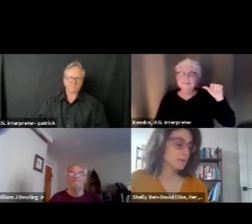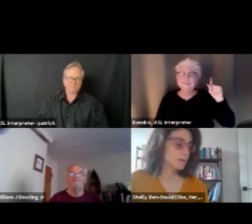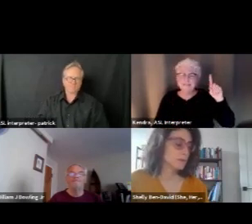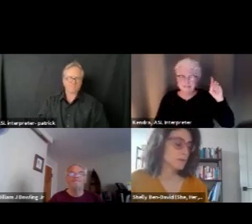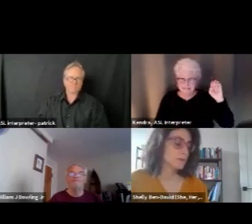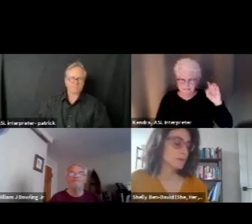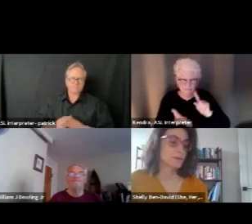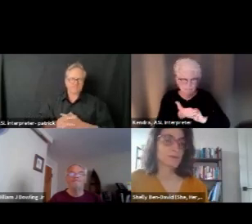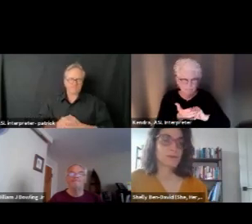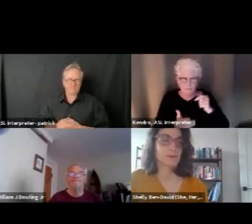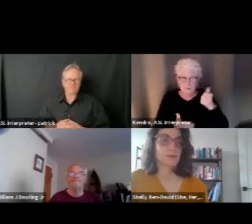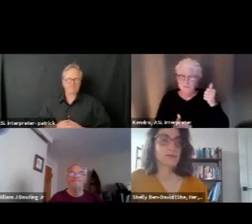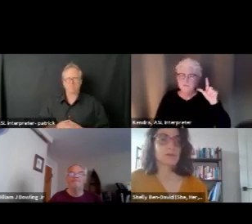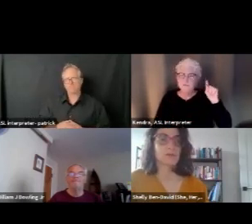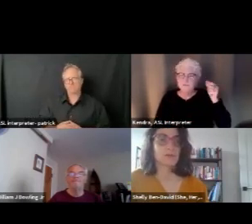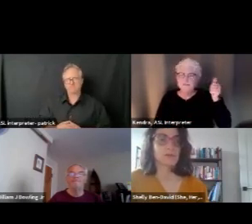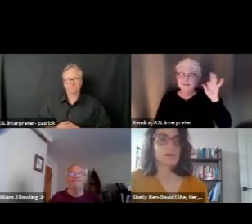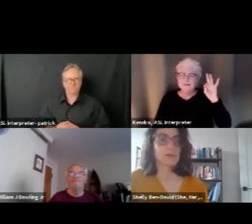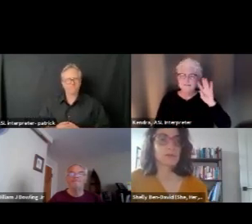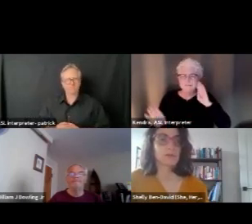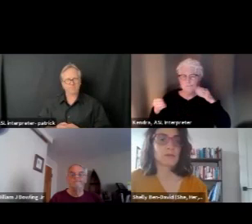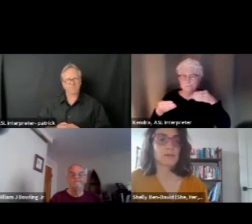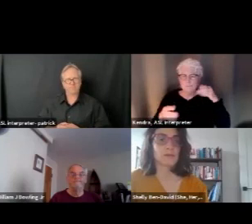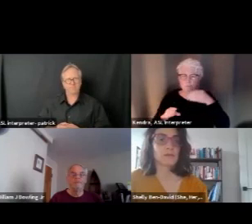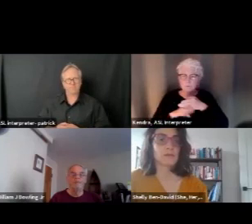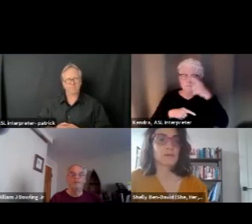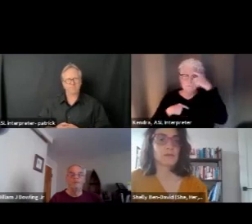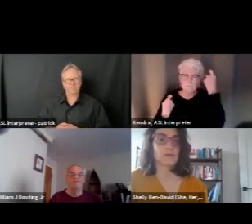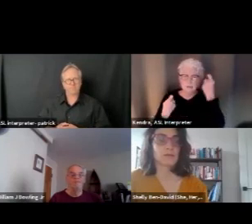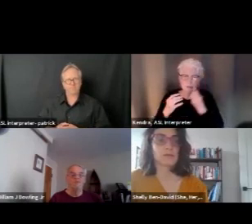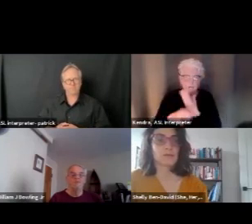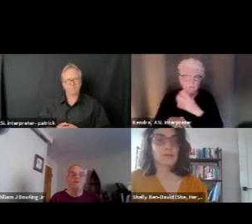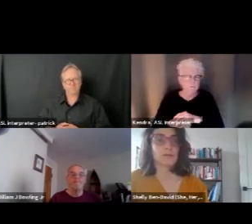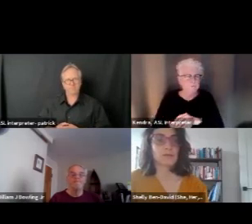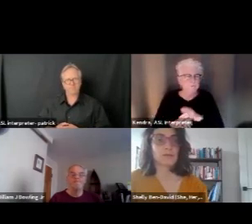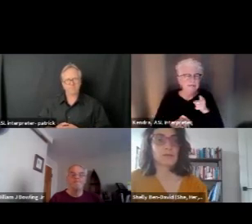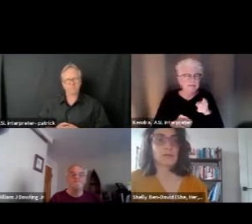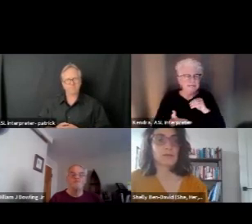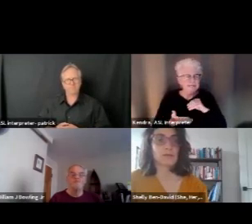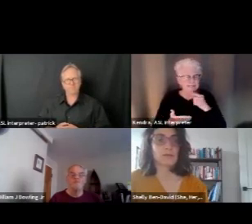post-traumatic growth in 2019. And in the conclusion section of his paper, he wrote